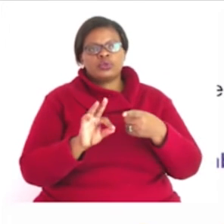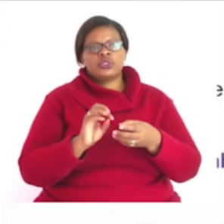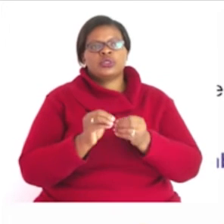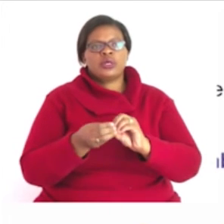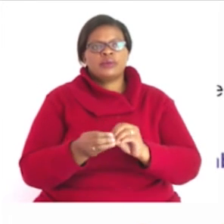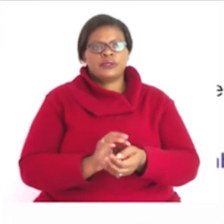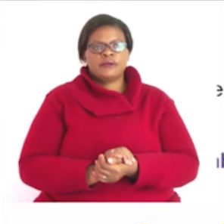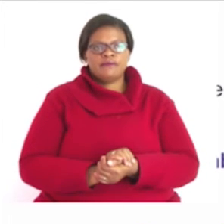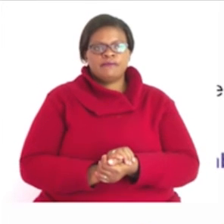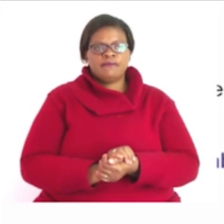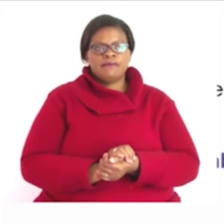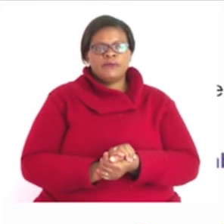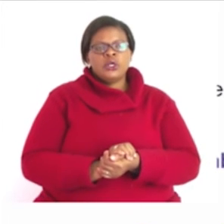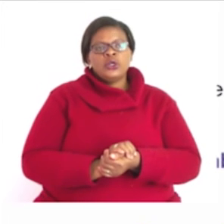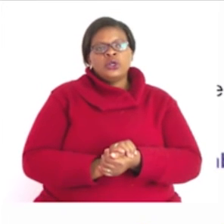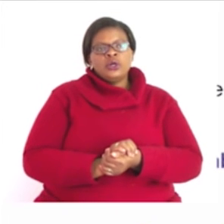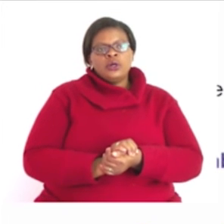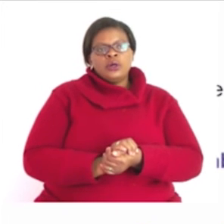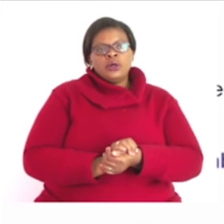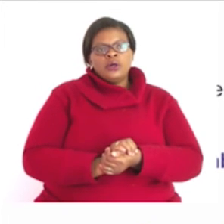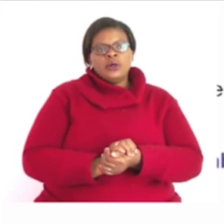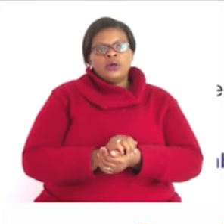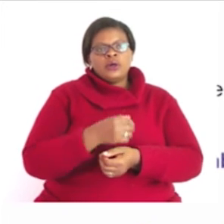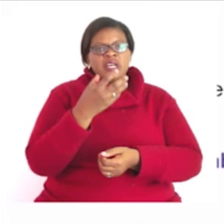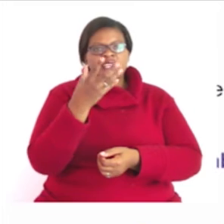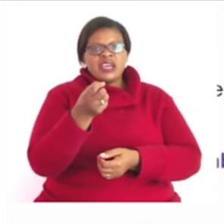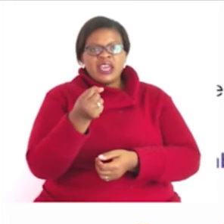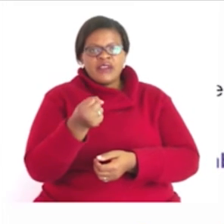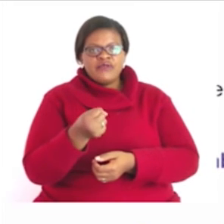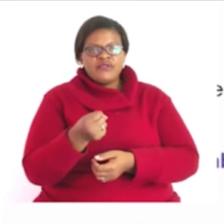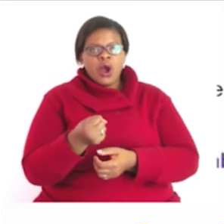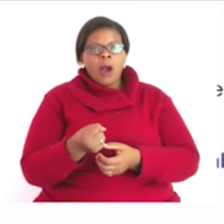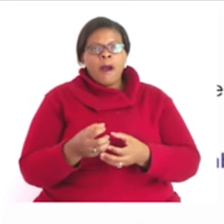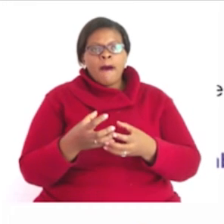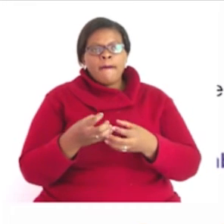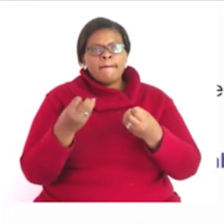It says composite numbers have more than 2 factors.